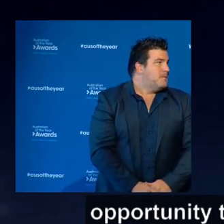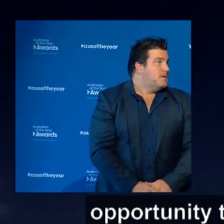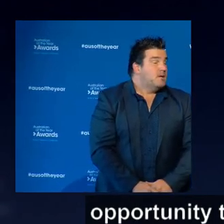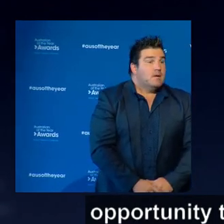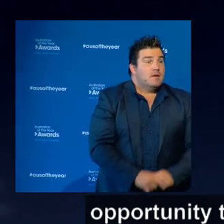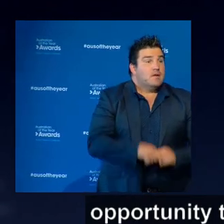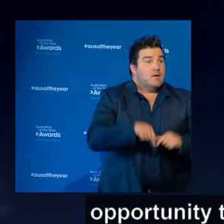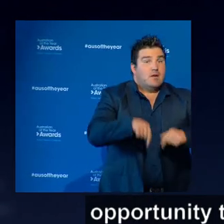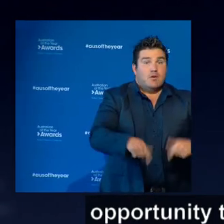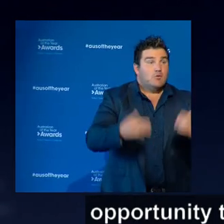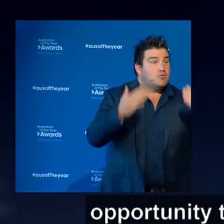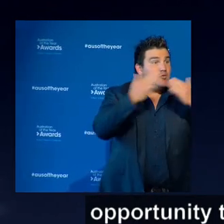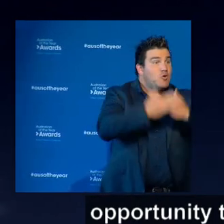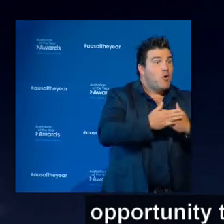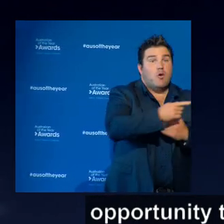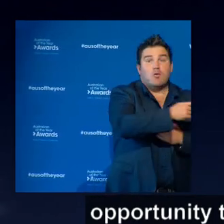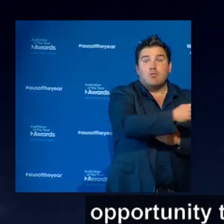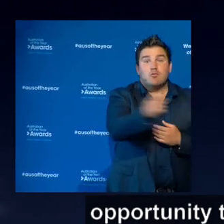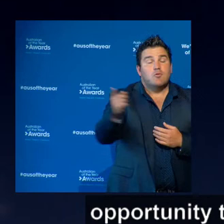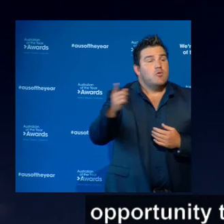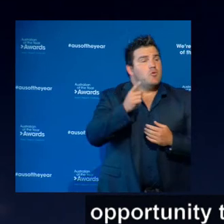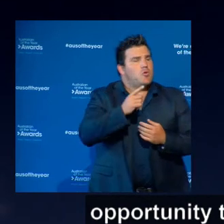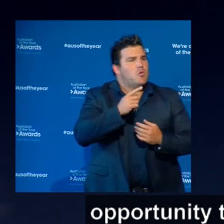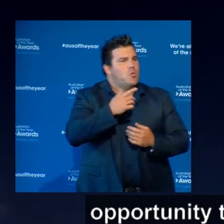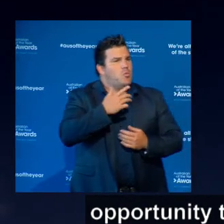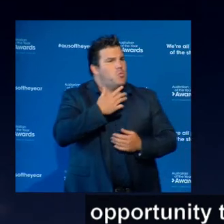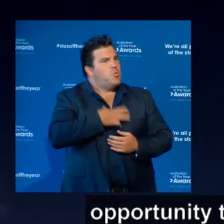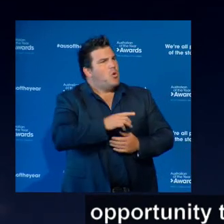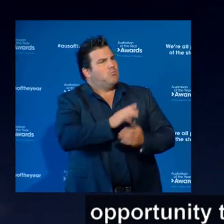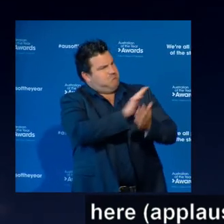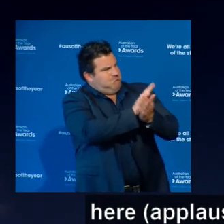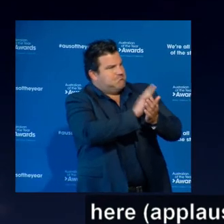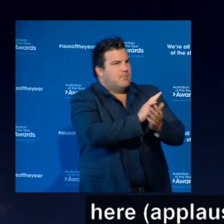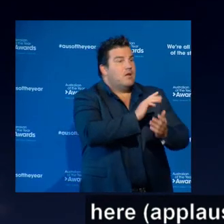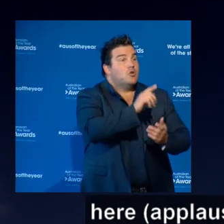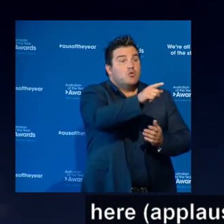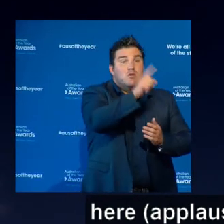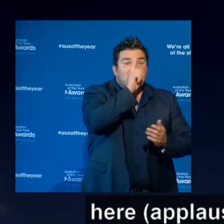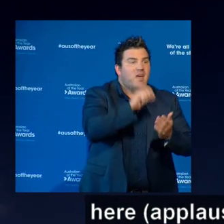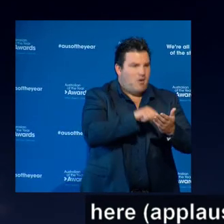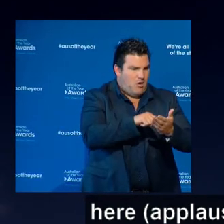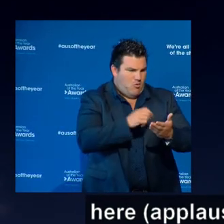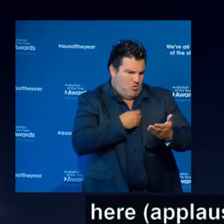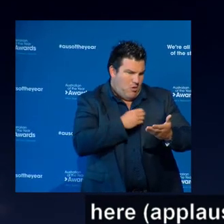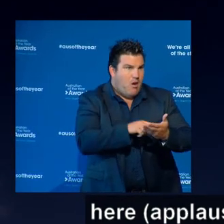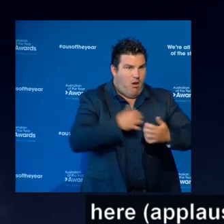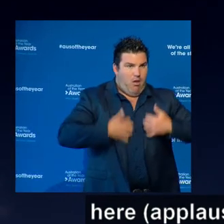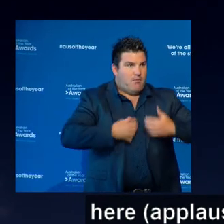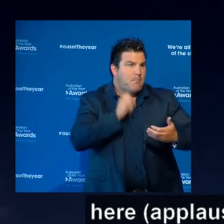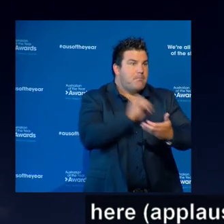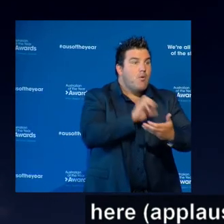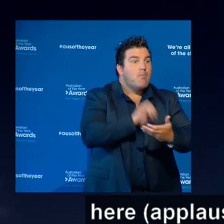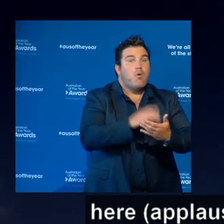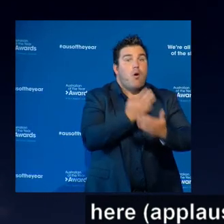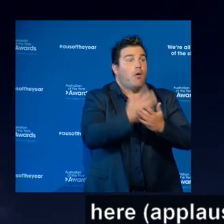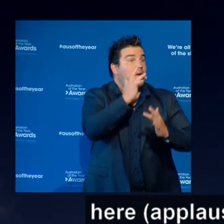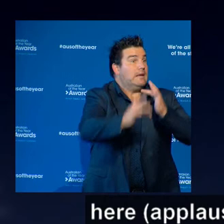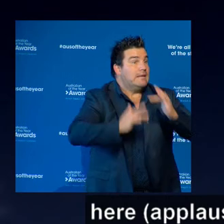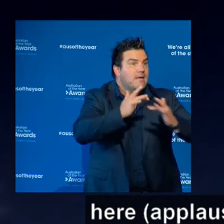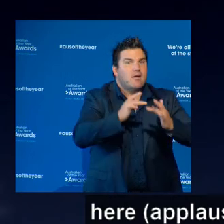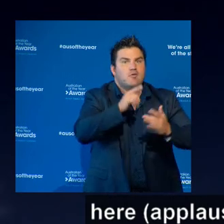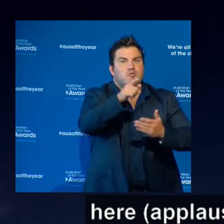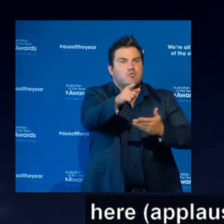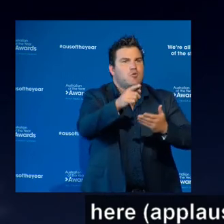Now, this evening, you're also welcome to join us in recognising our heroes by posting on social media. So please share